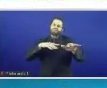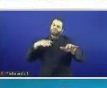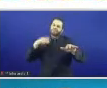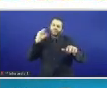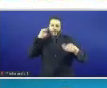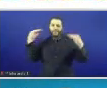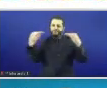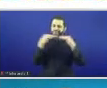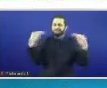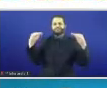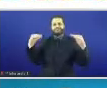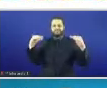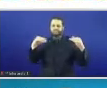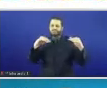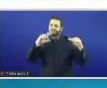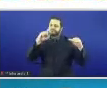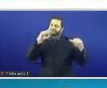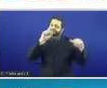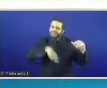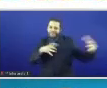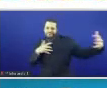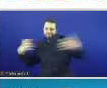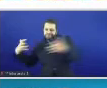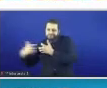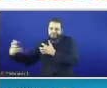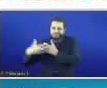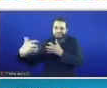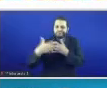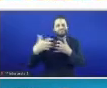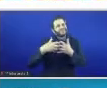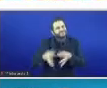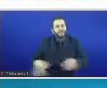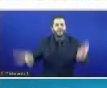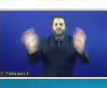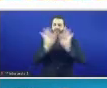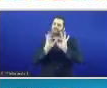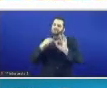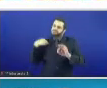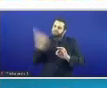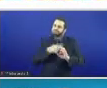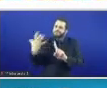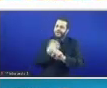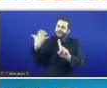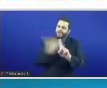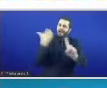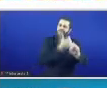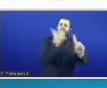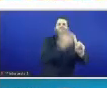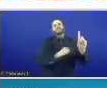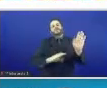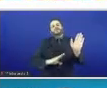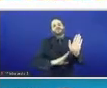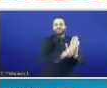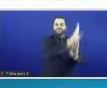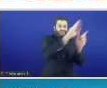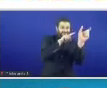hold fast to the idea that democracy serves all those who live in it. And from